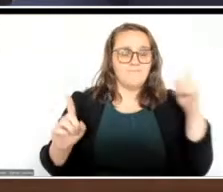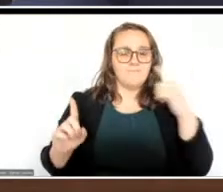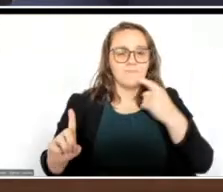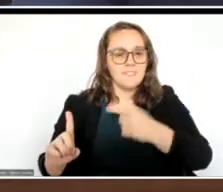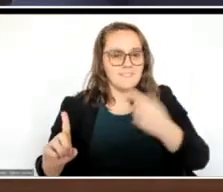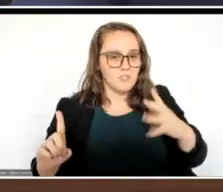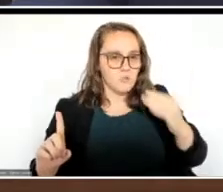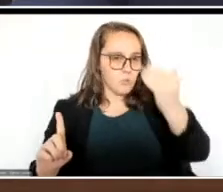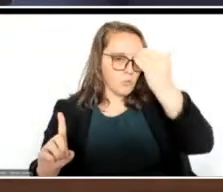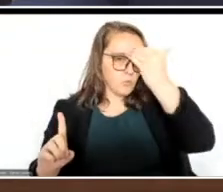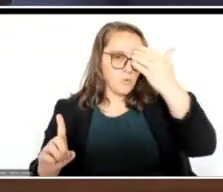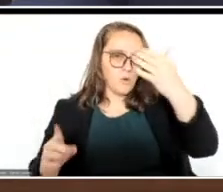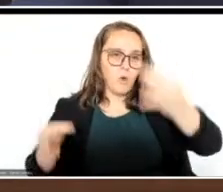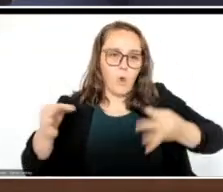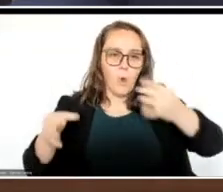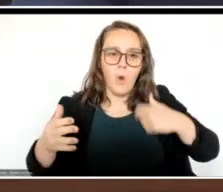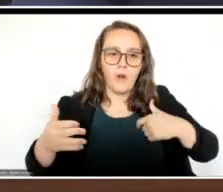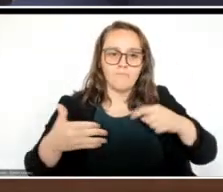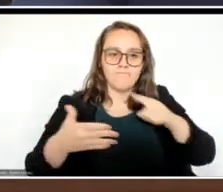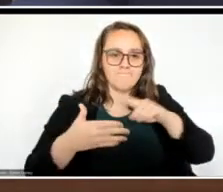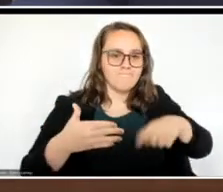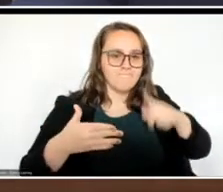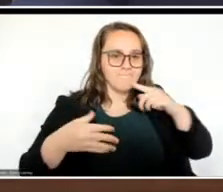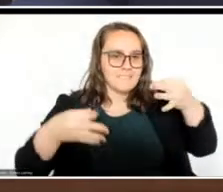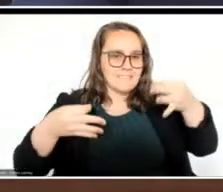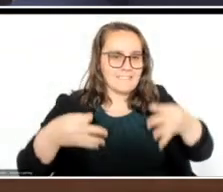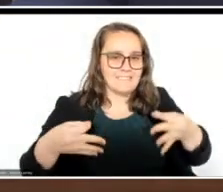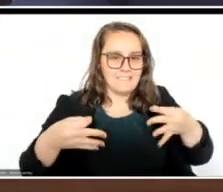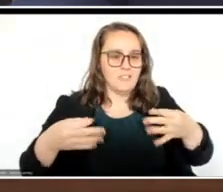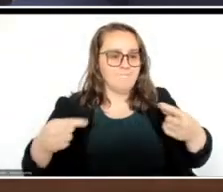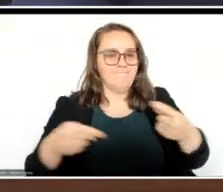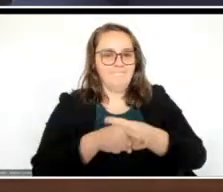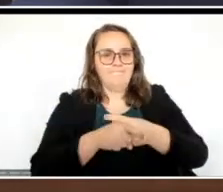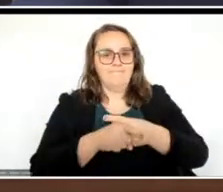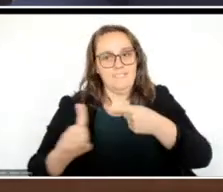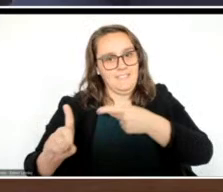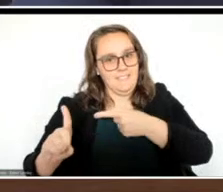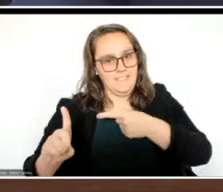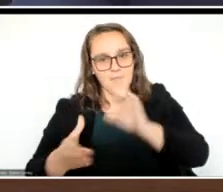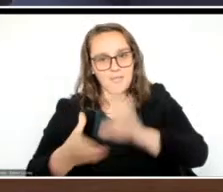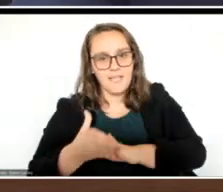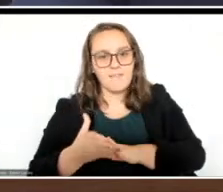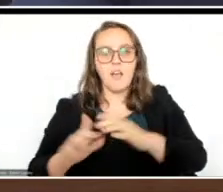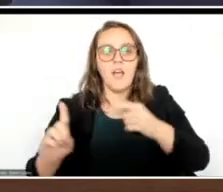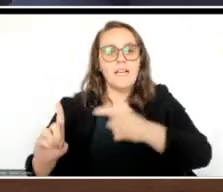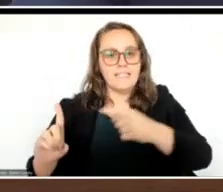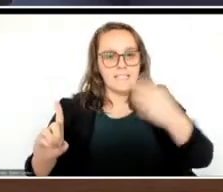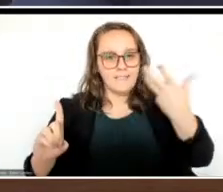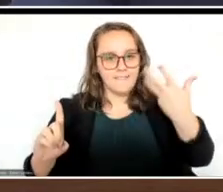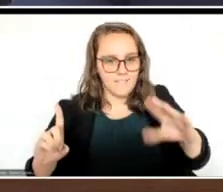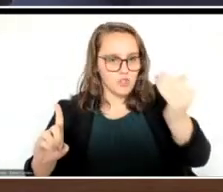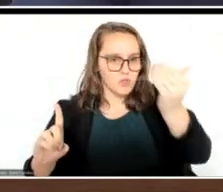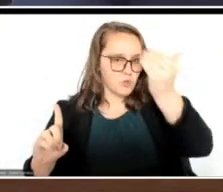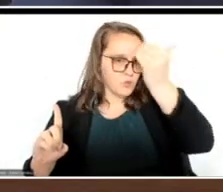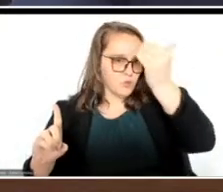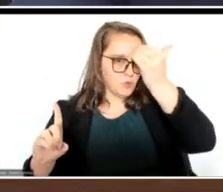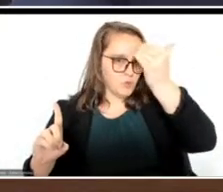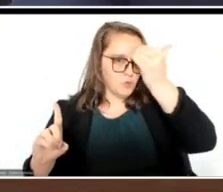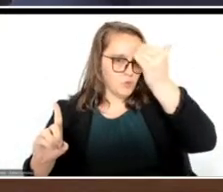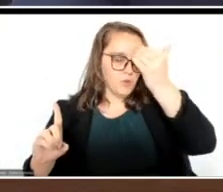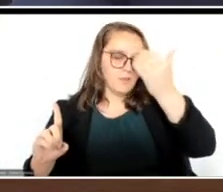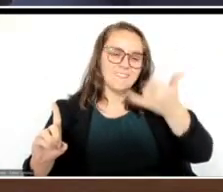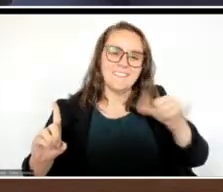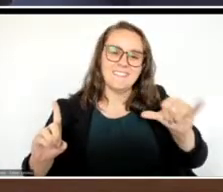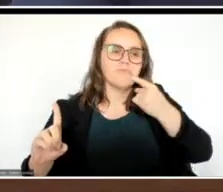this information, but still he made the conscious choice to claim fraudulently that the election was stolen,